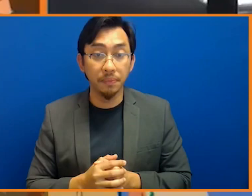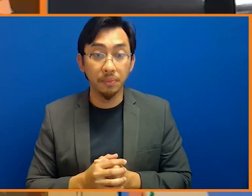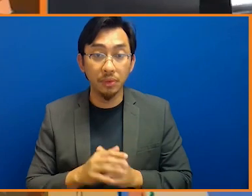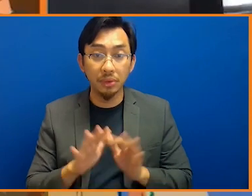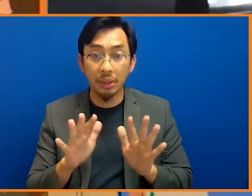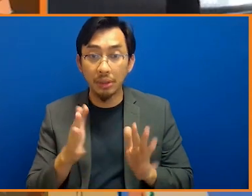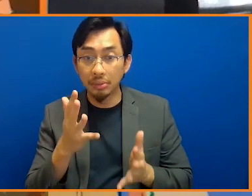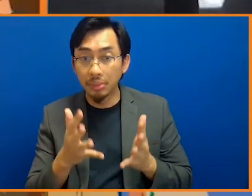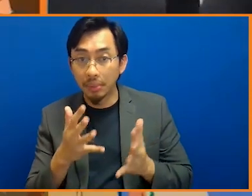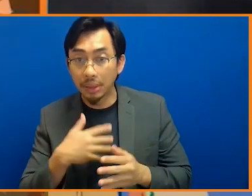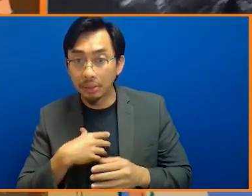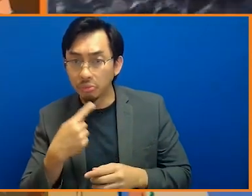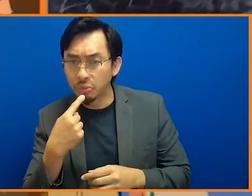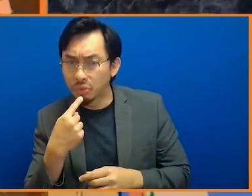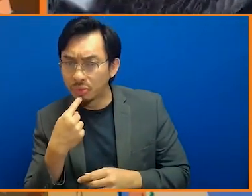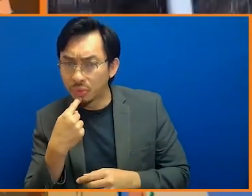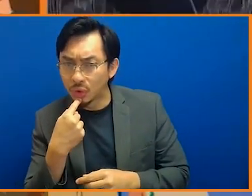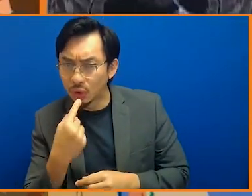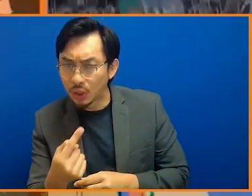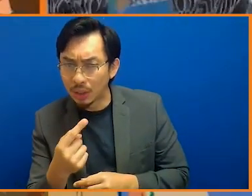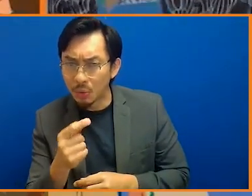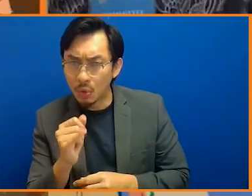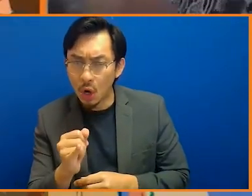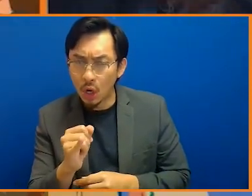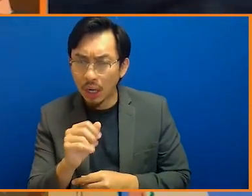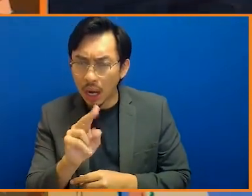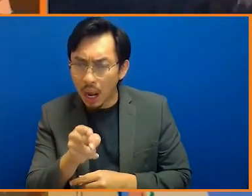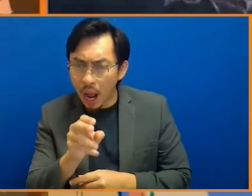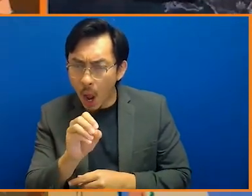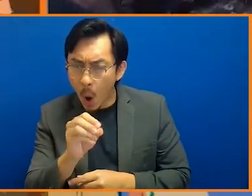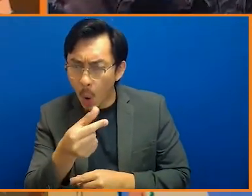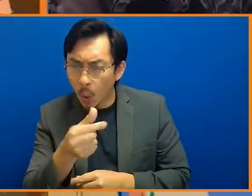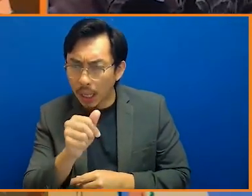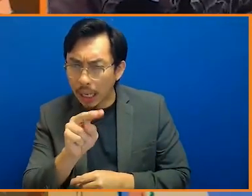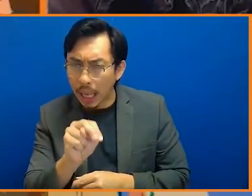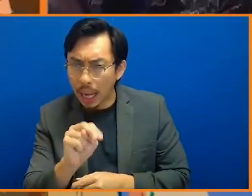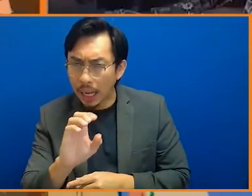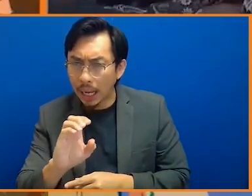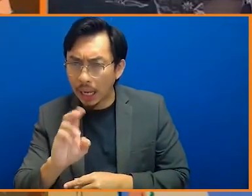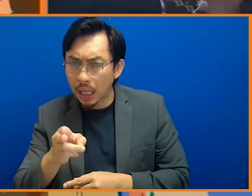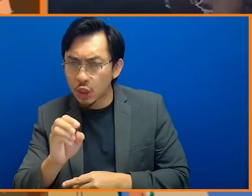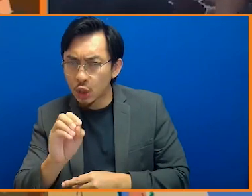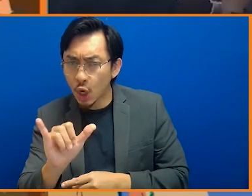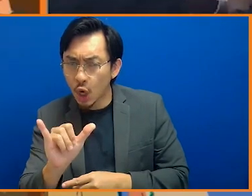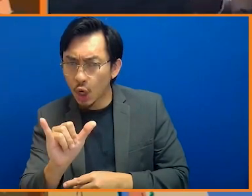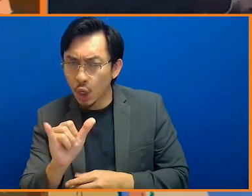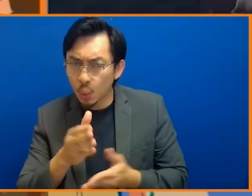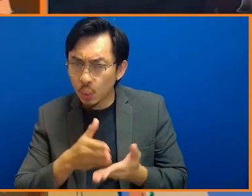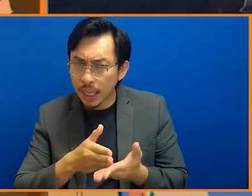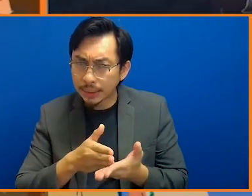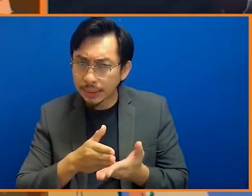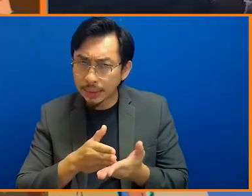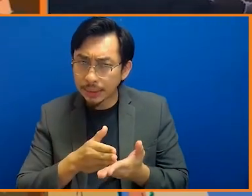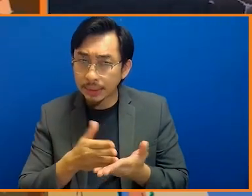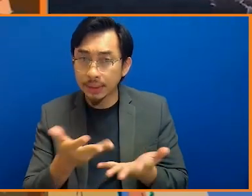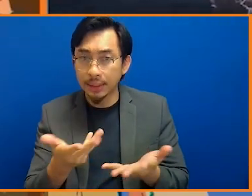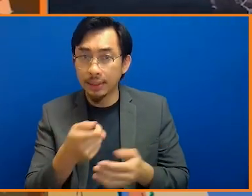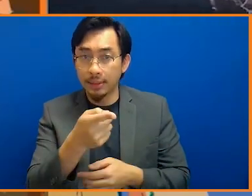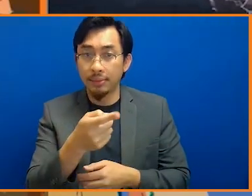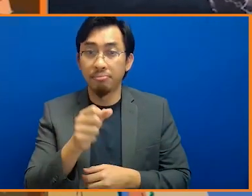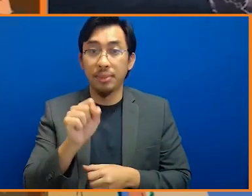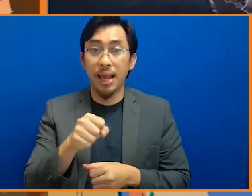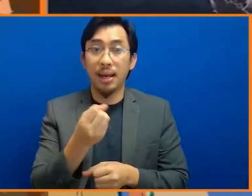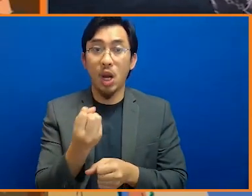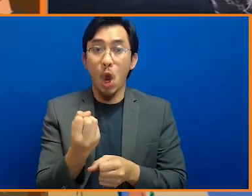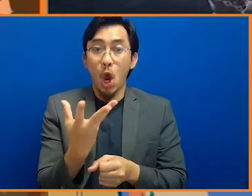Sorry if I pronounce this not correct, Mr. or Miss Ho Wing Choi. You can unmute yourself and